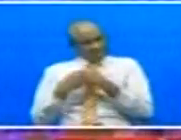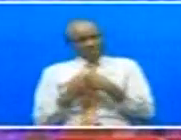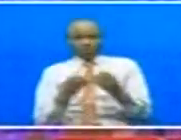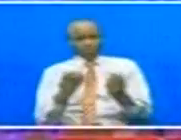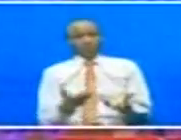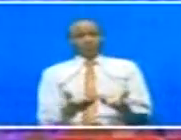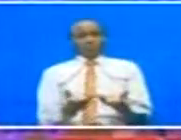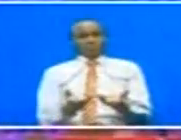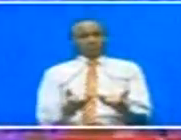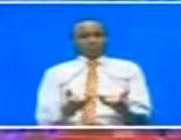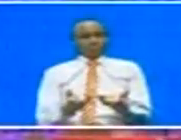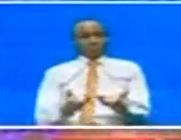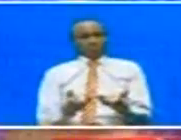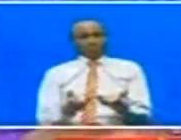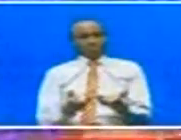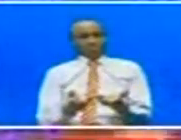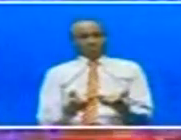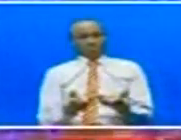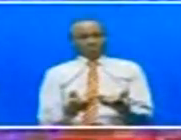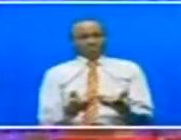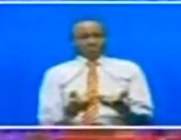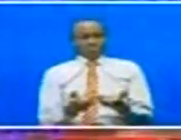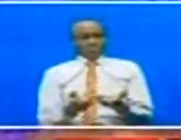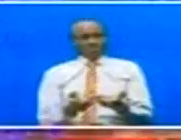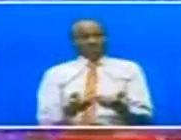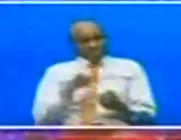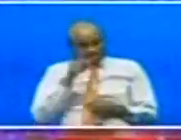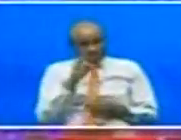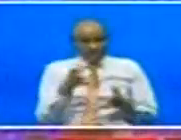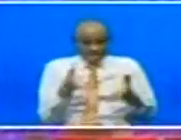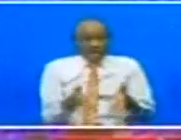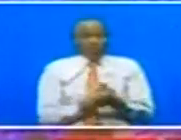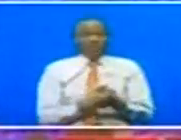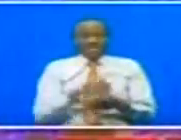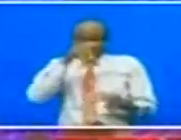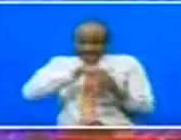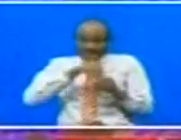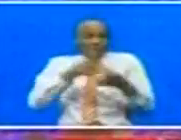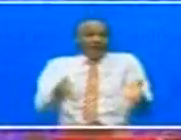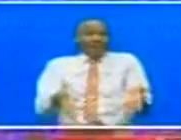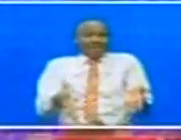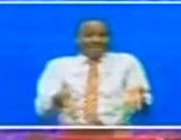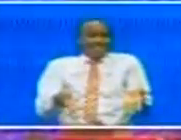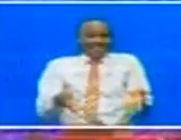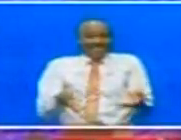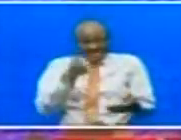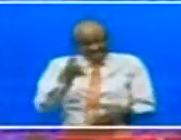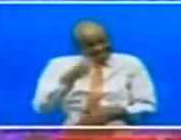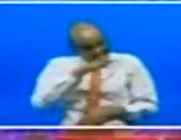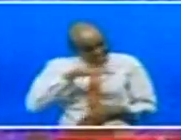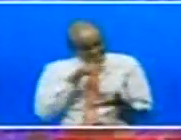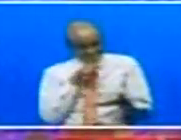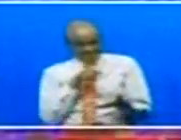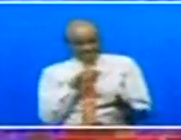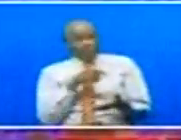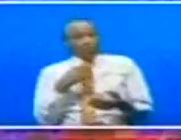facing by this terror threat, which is now internal. And I think that's an area that